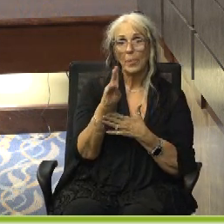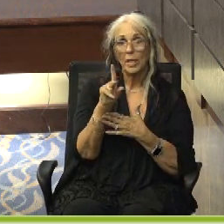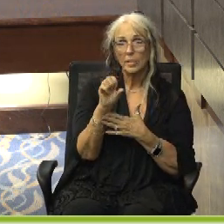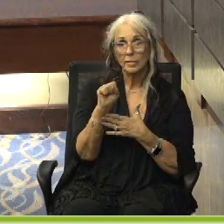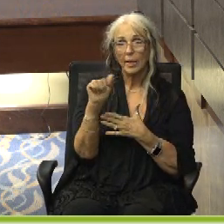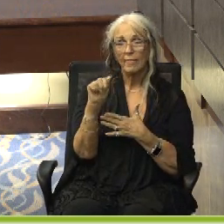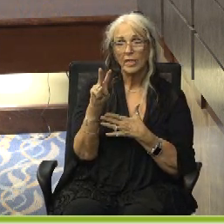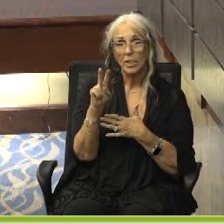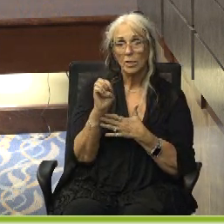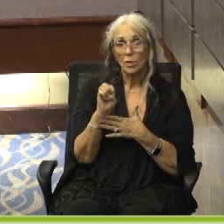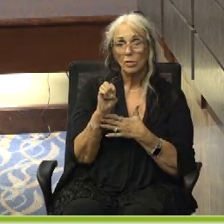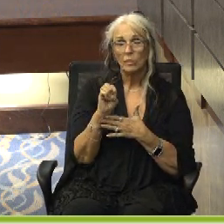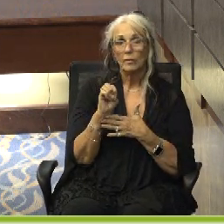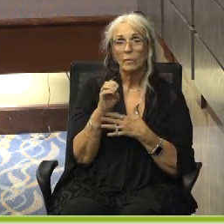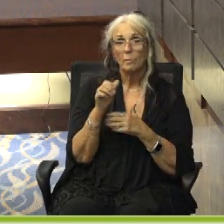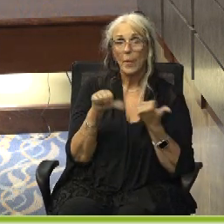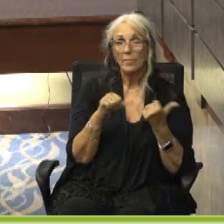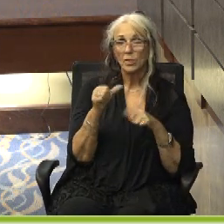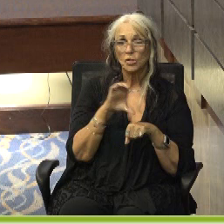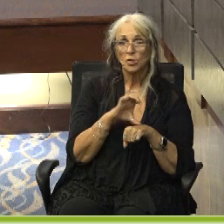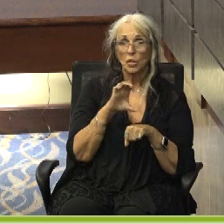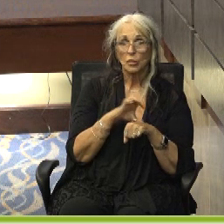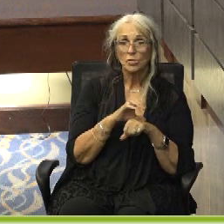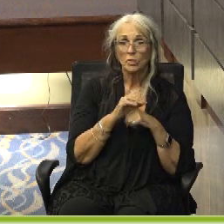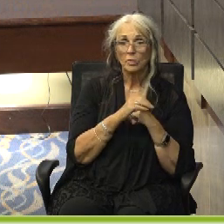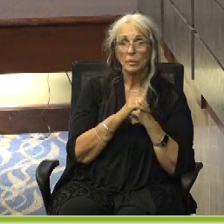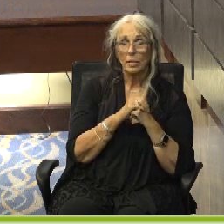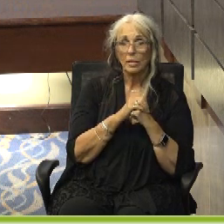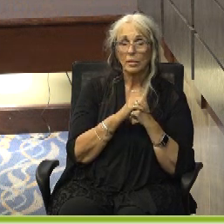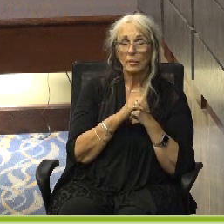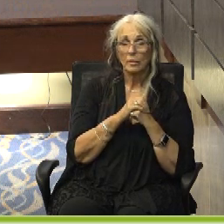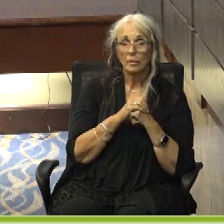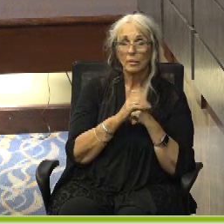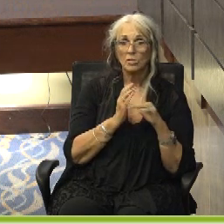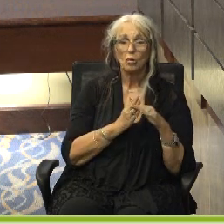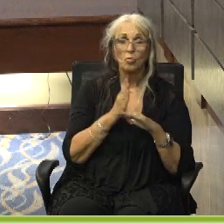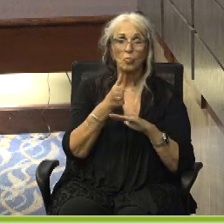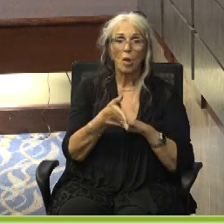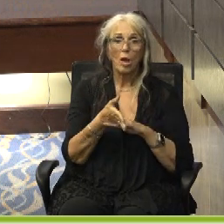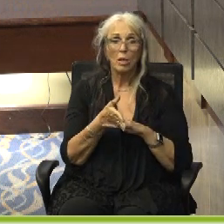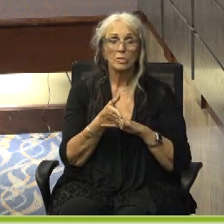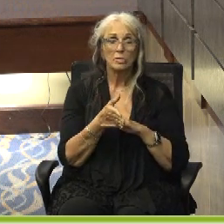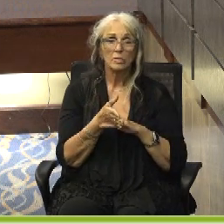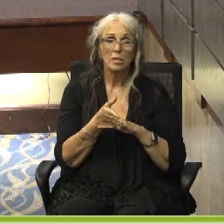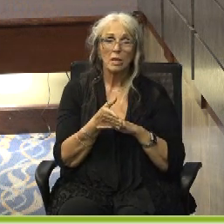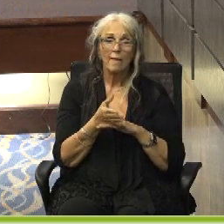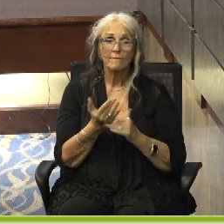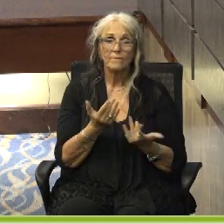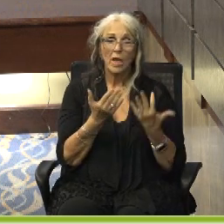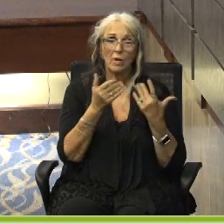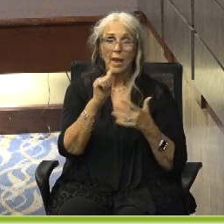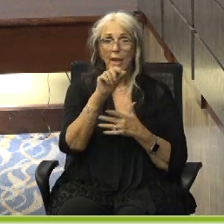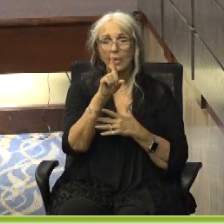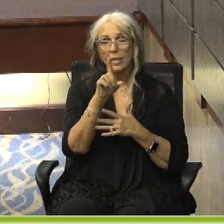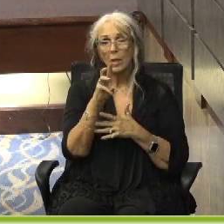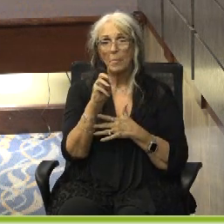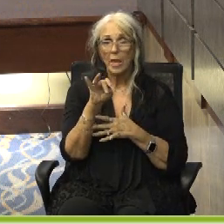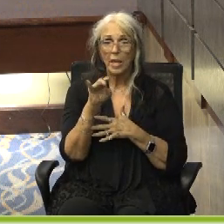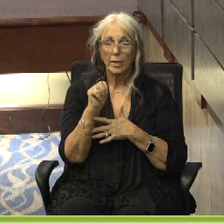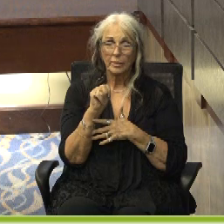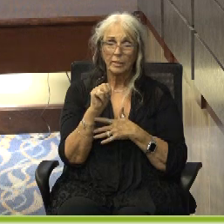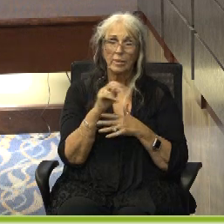down the street from Columbus Avenue Baptist Church. It's right across the street from the former fire admin building.